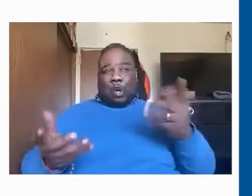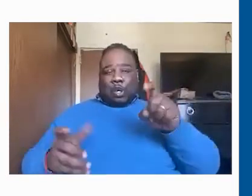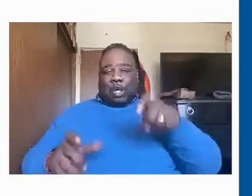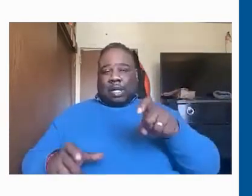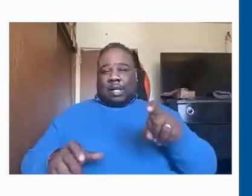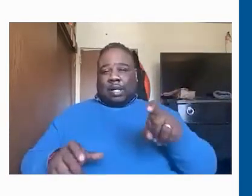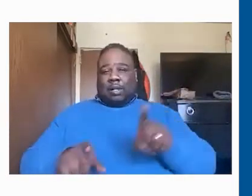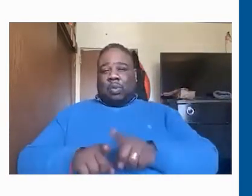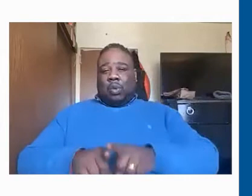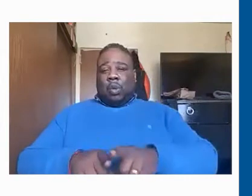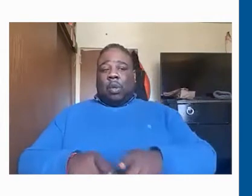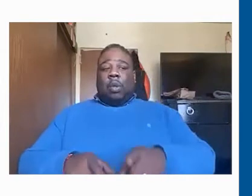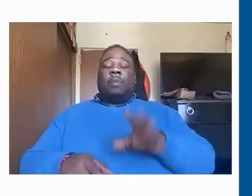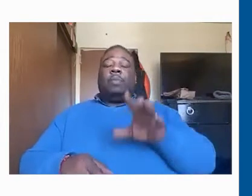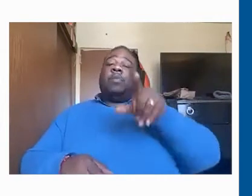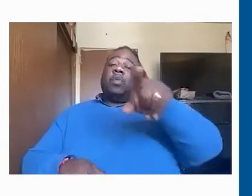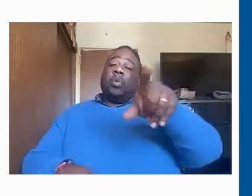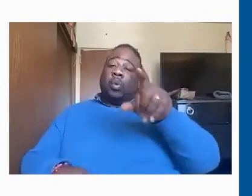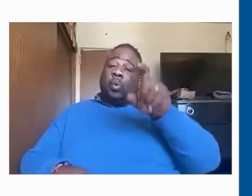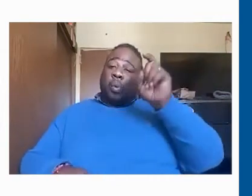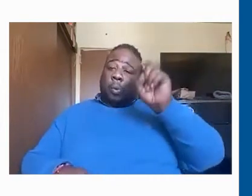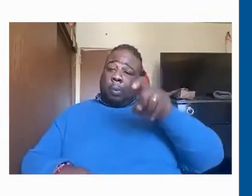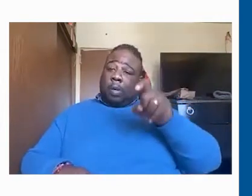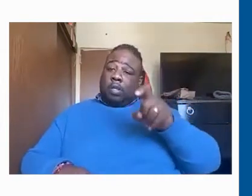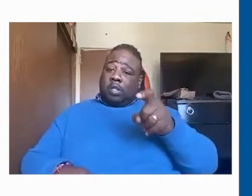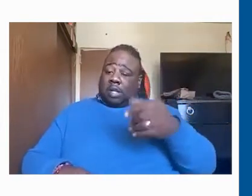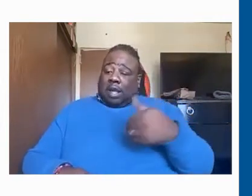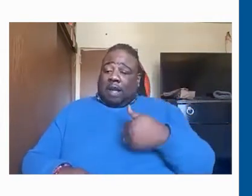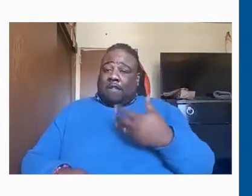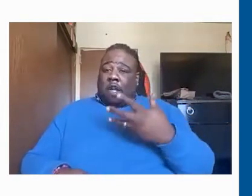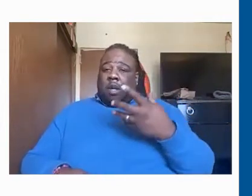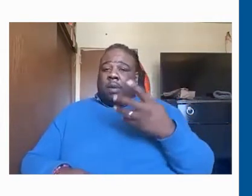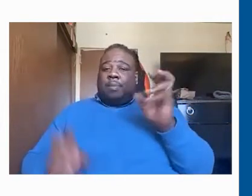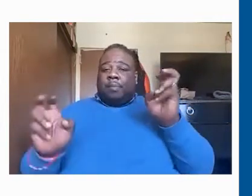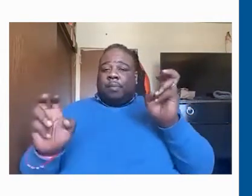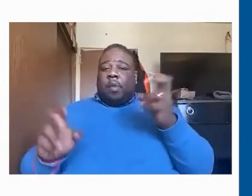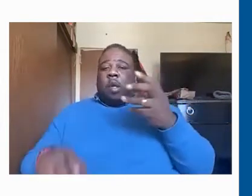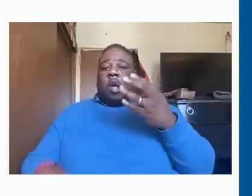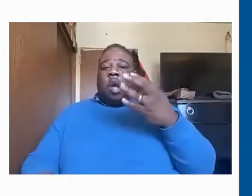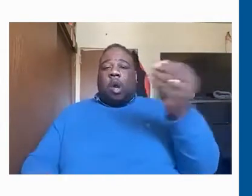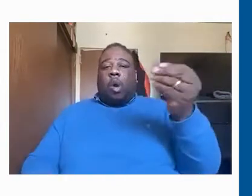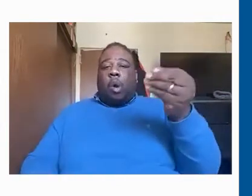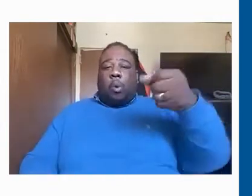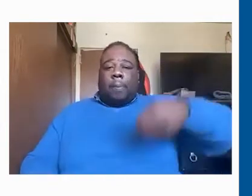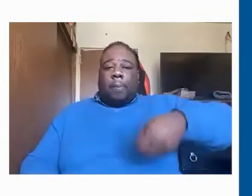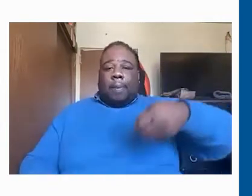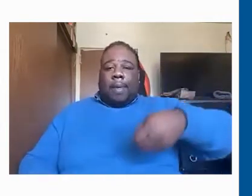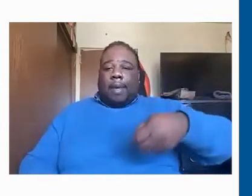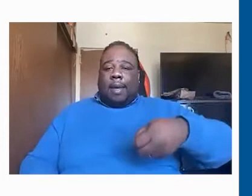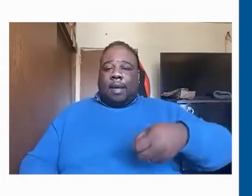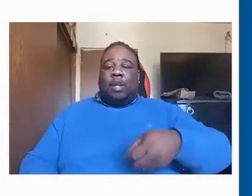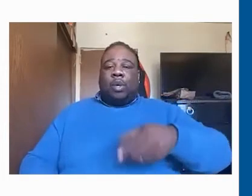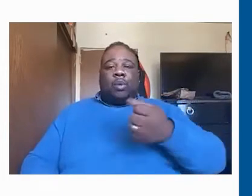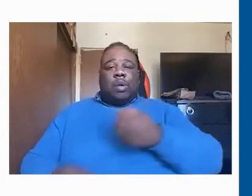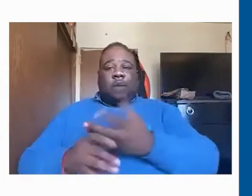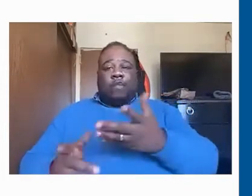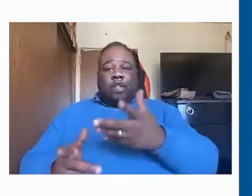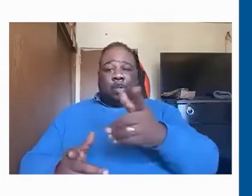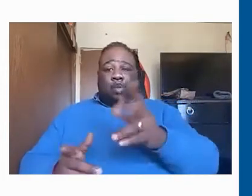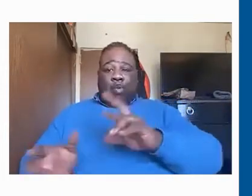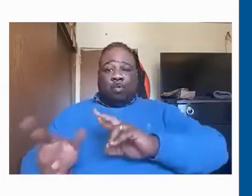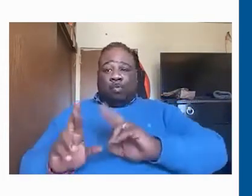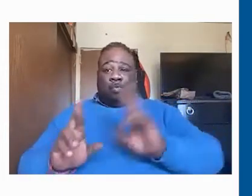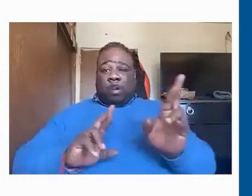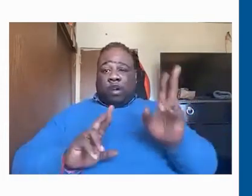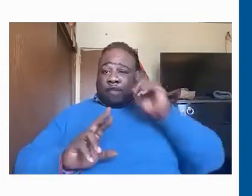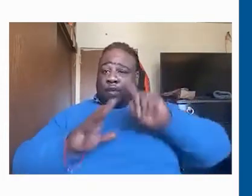a supply kit going on the go. So that's why it's called go bag. and that's going to be in an accessible location where you can pick it up